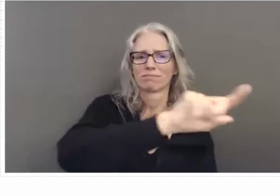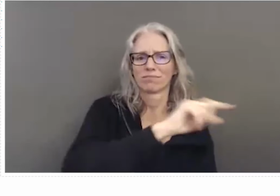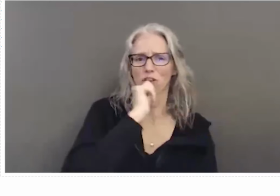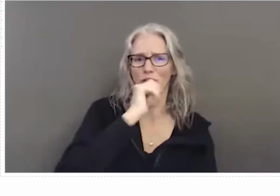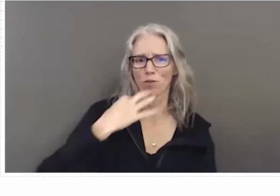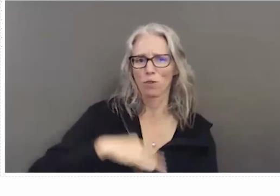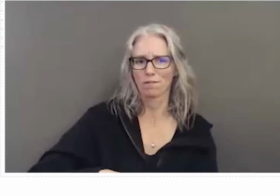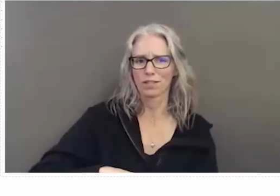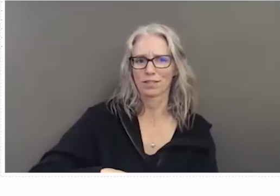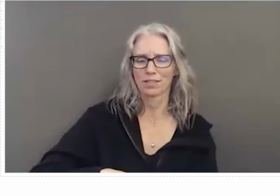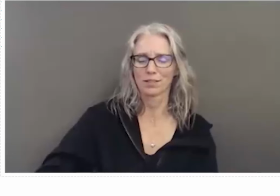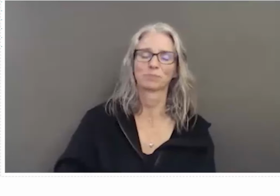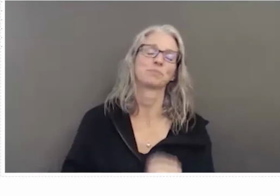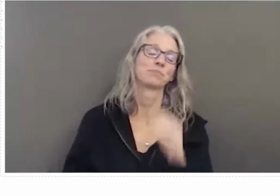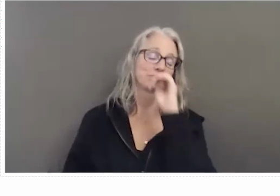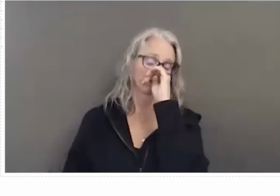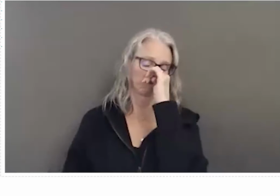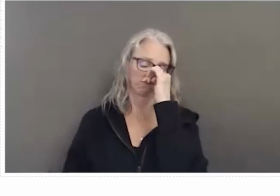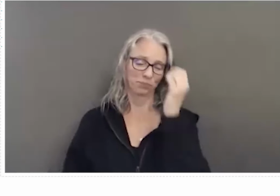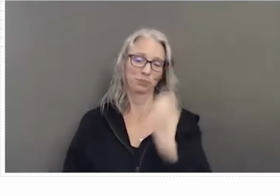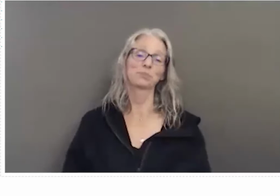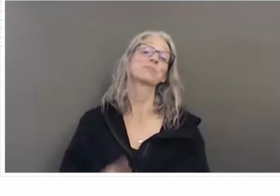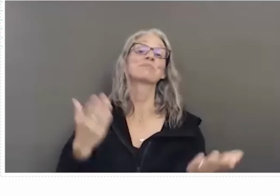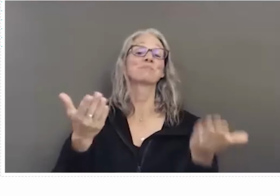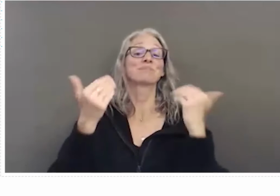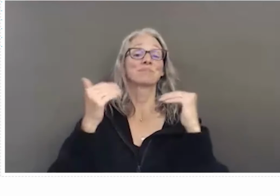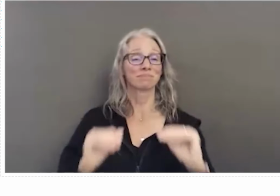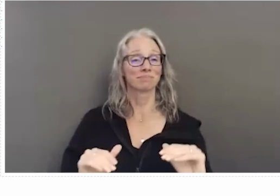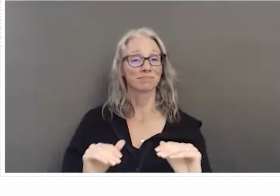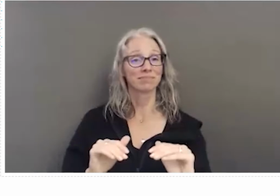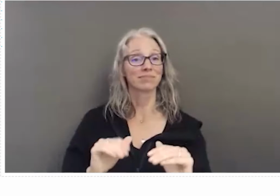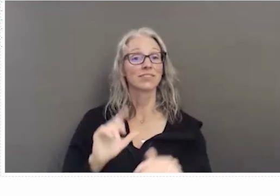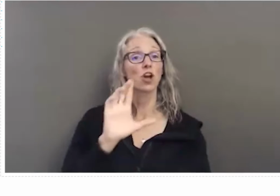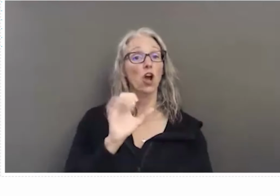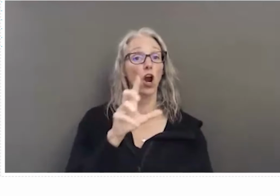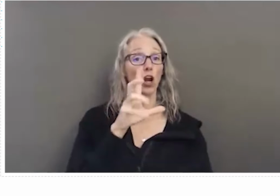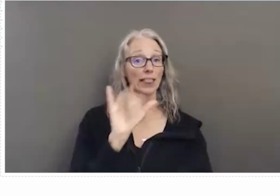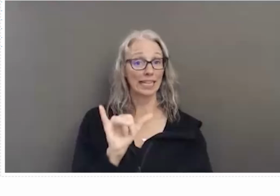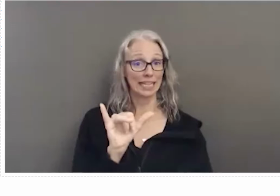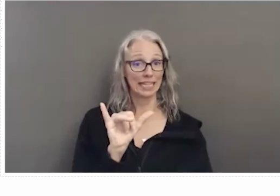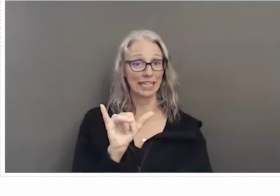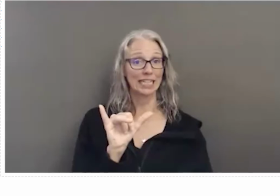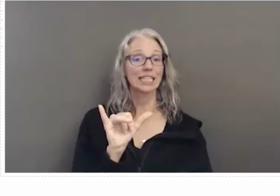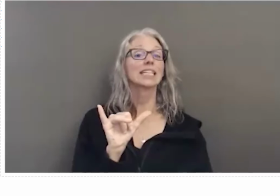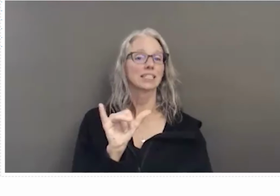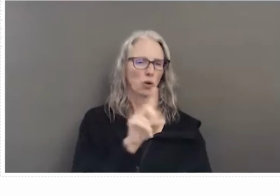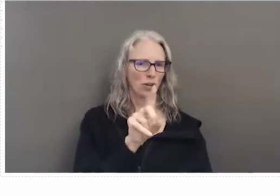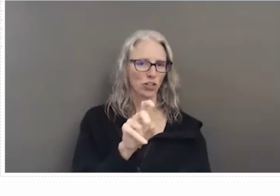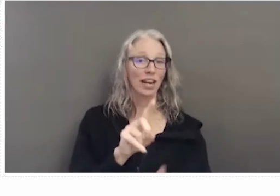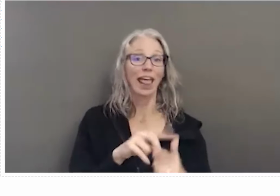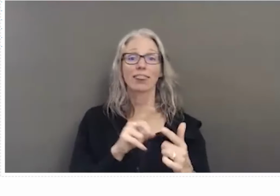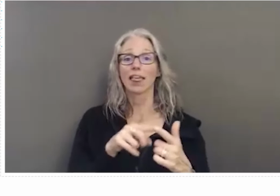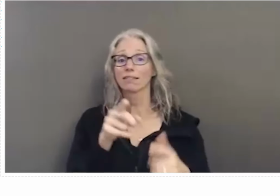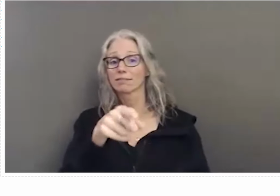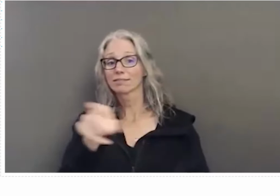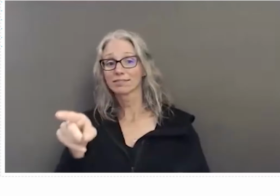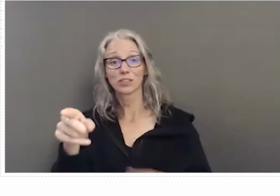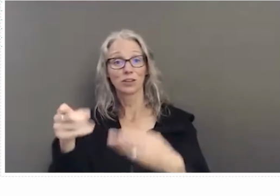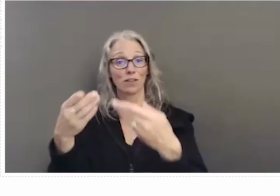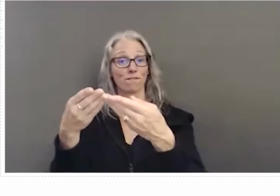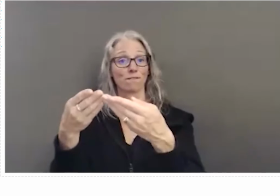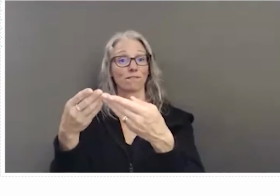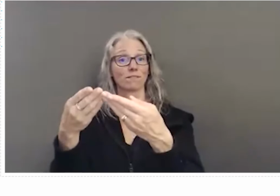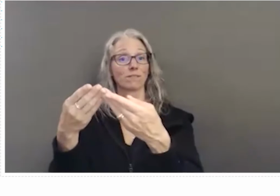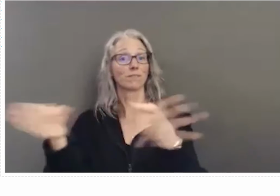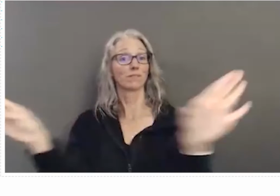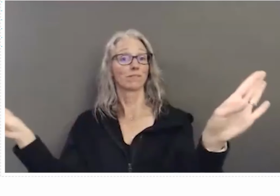a question and then quickly turn over to some Q&A from those who are joining us virtually.